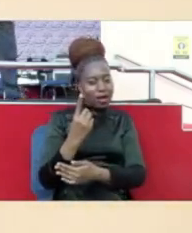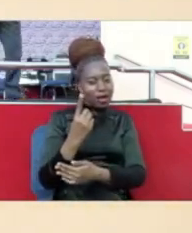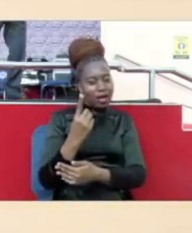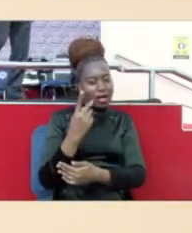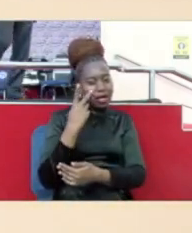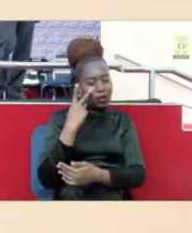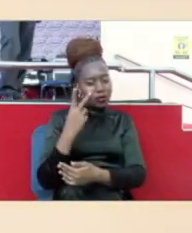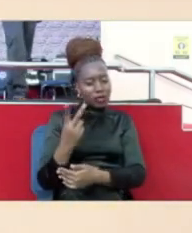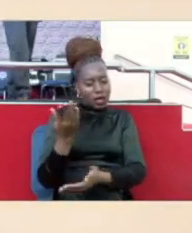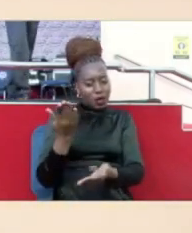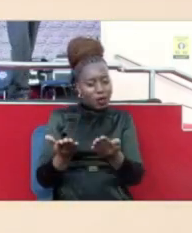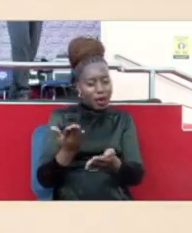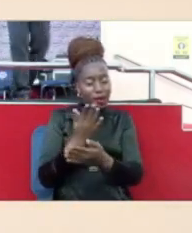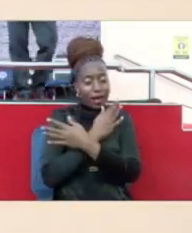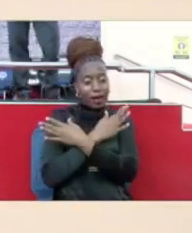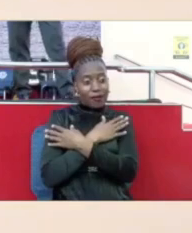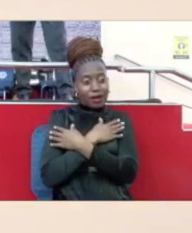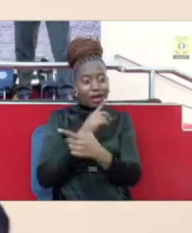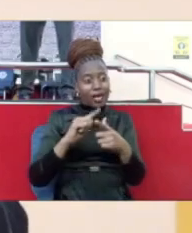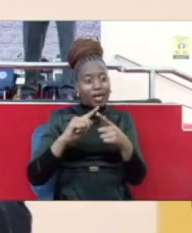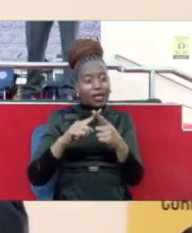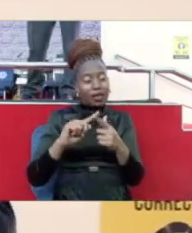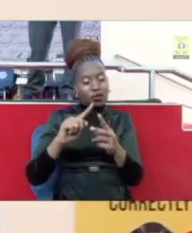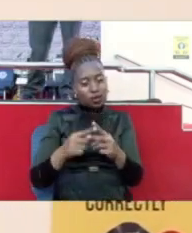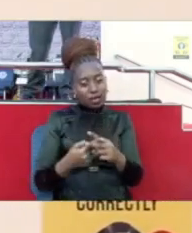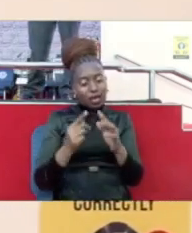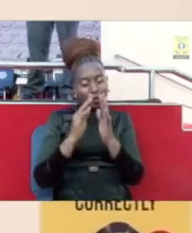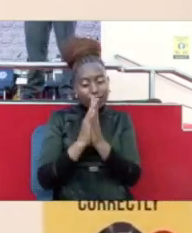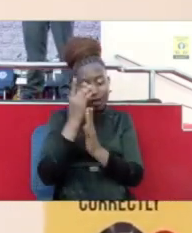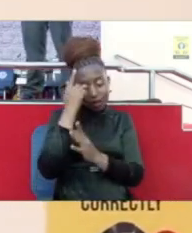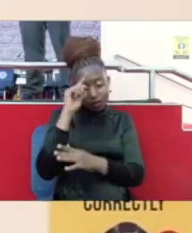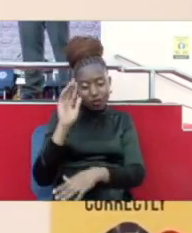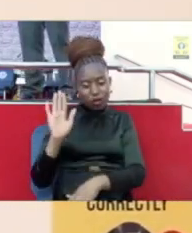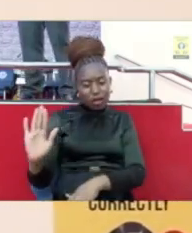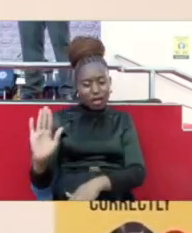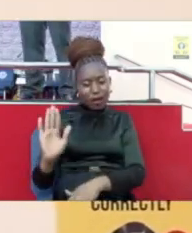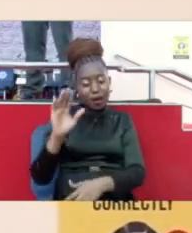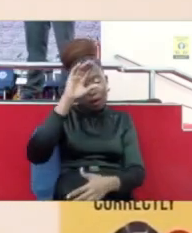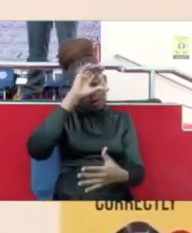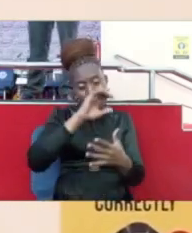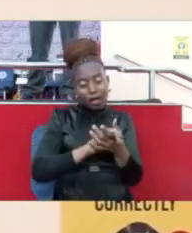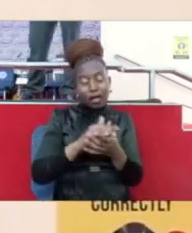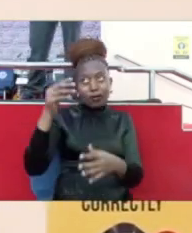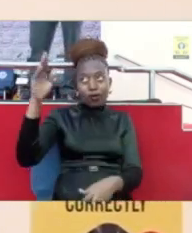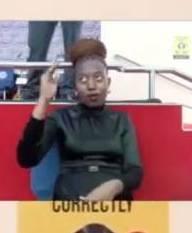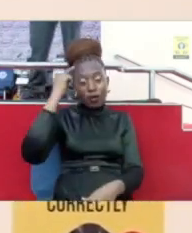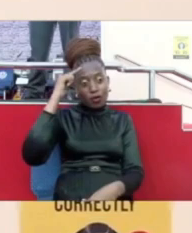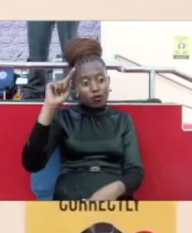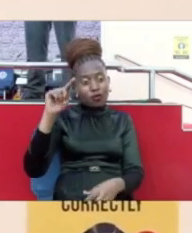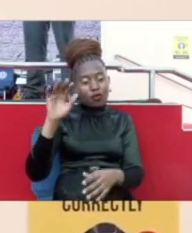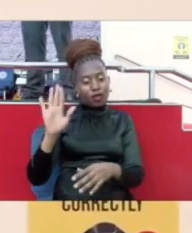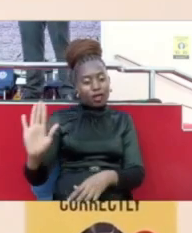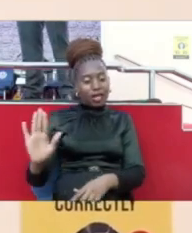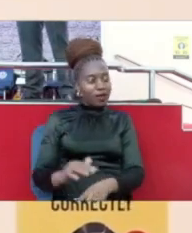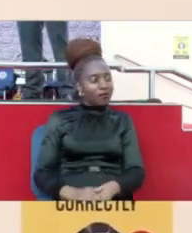for, ambaye uweze kuanza kumwombea, believing God for, ukimwaminia Mungu, helping, ukimsaidia.